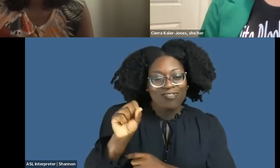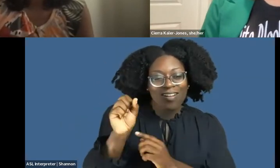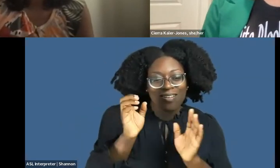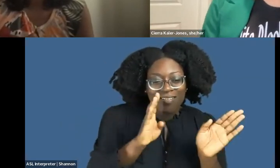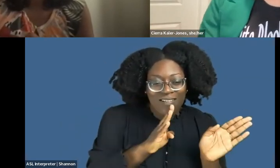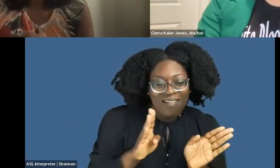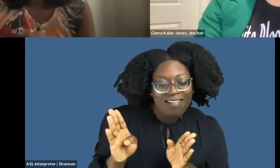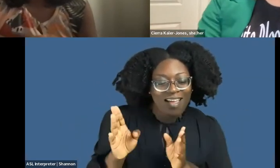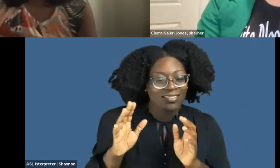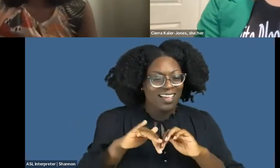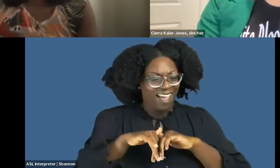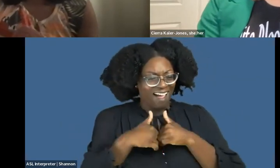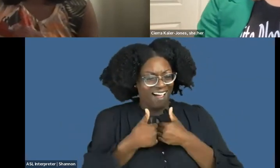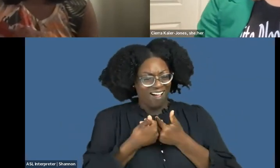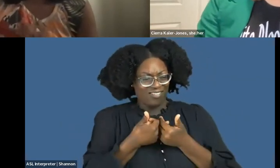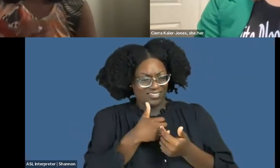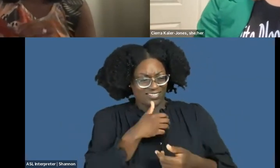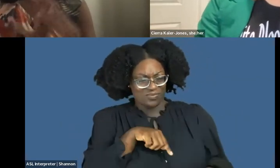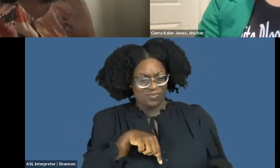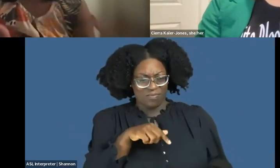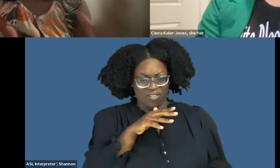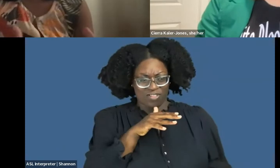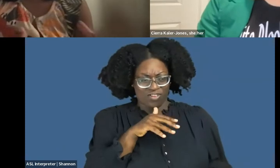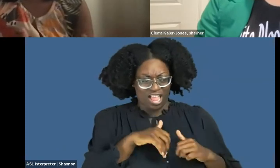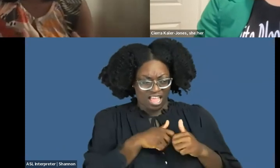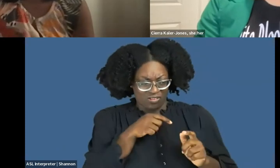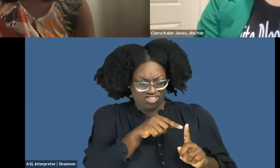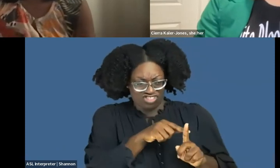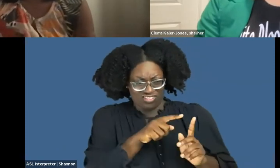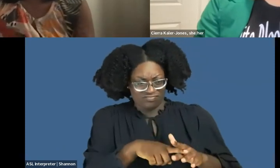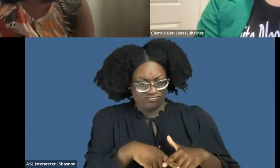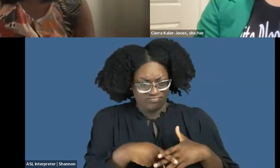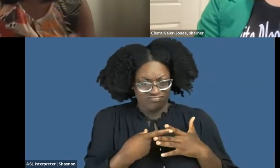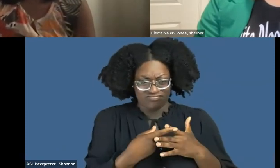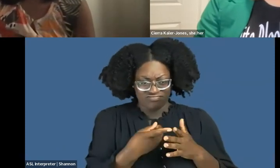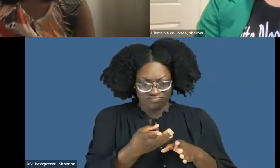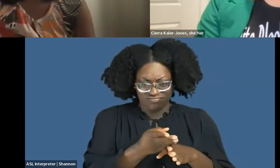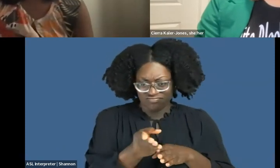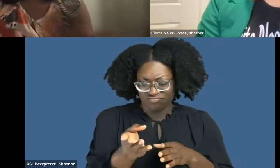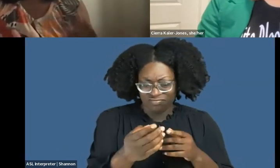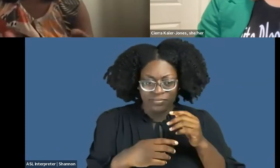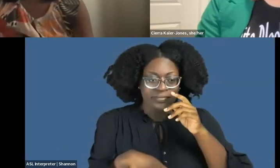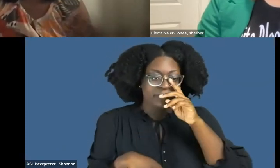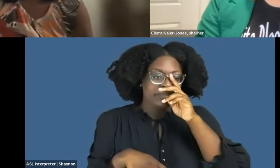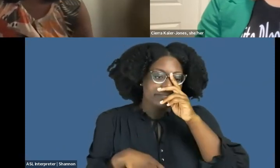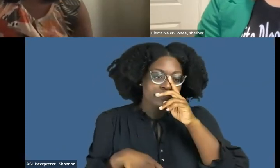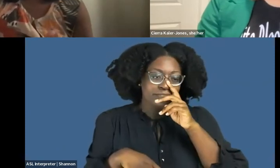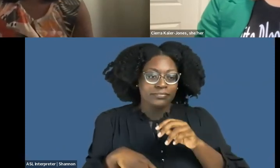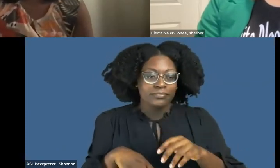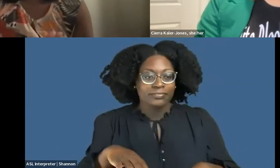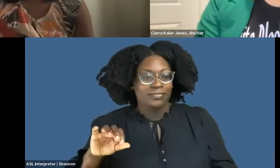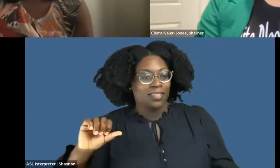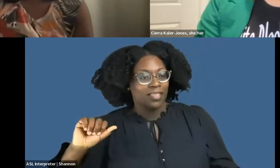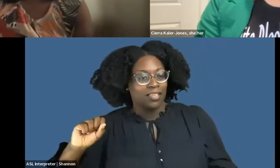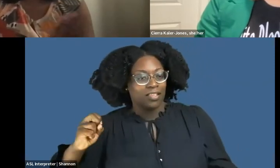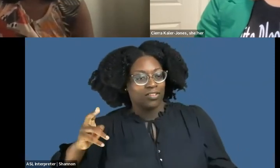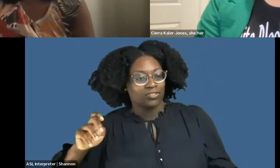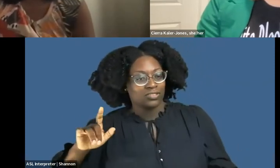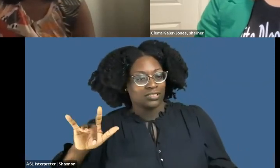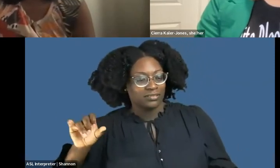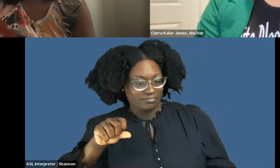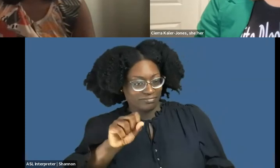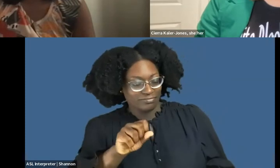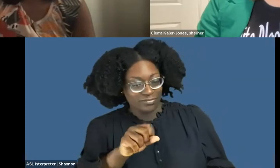this matter? Yeah, so what makes Queen Mother Moore's story so great is she lived from 1898